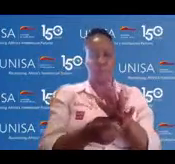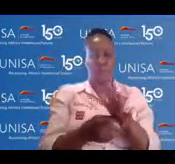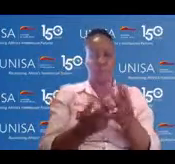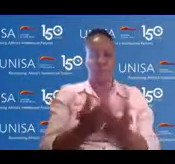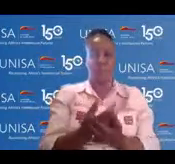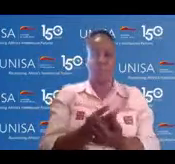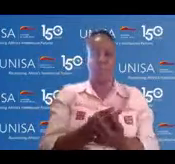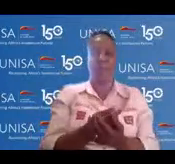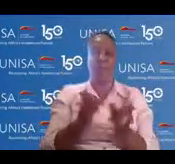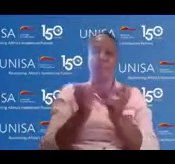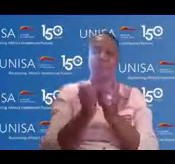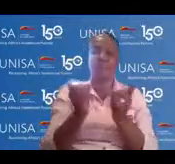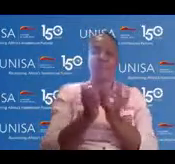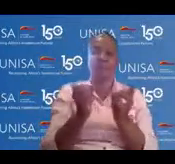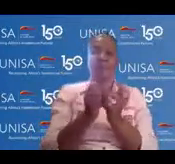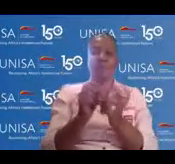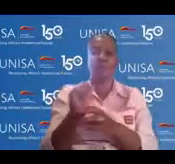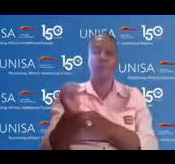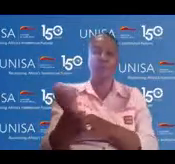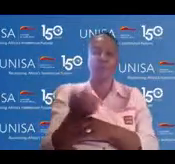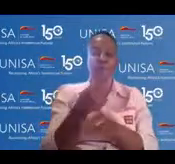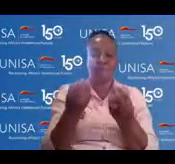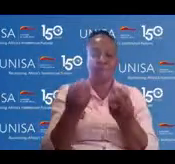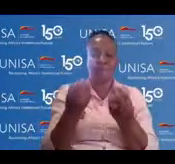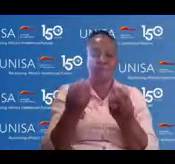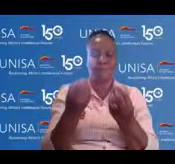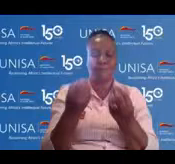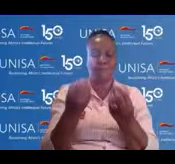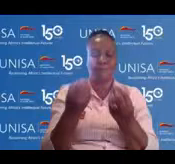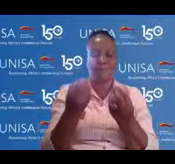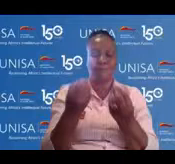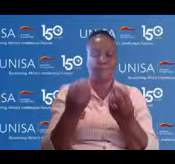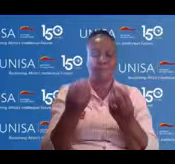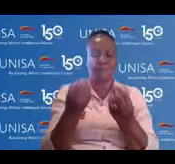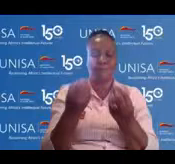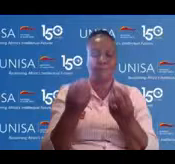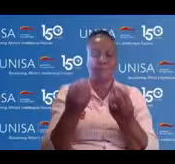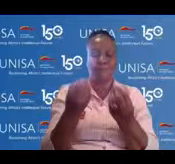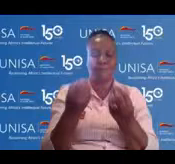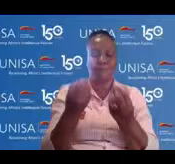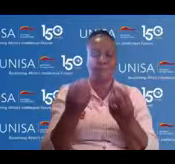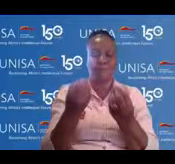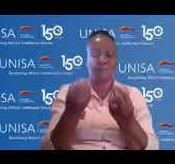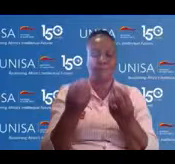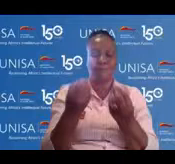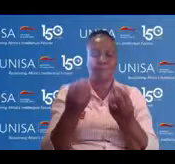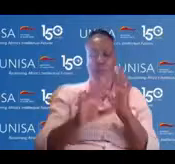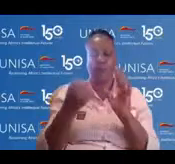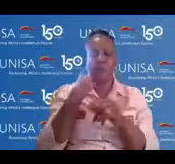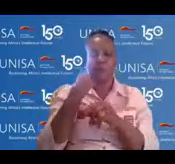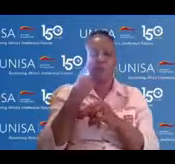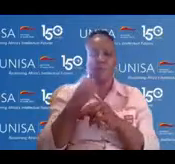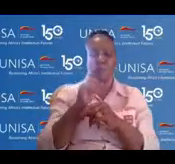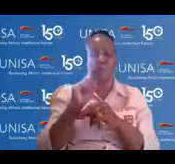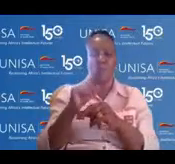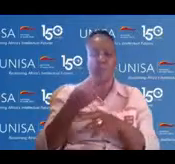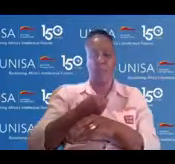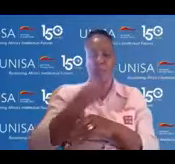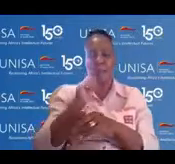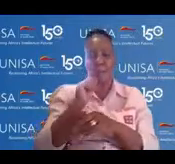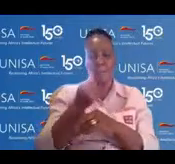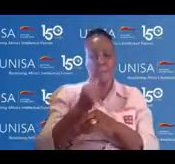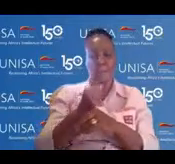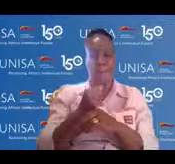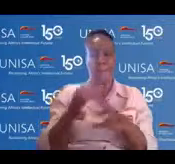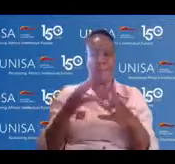odds, after acquiring a disability, even though it was not easy, but the young man decided to further his